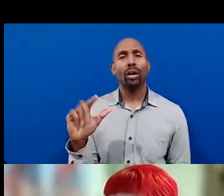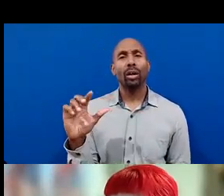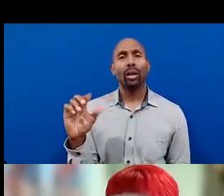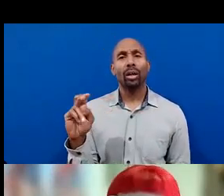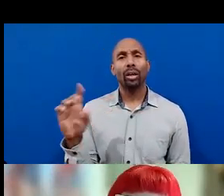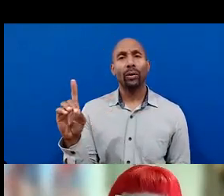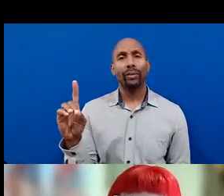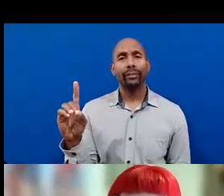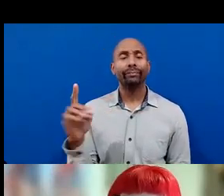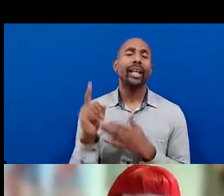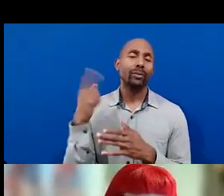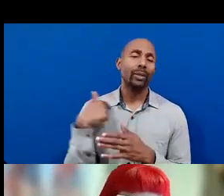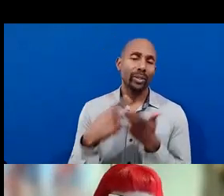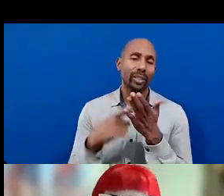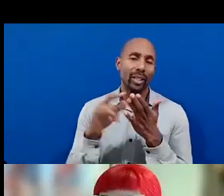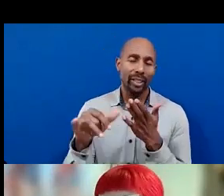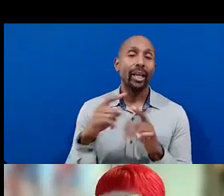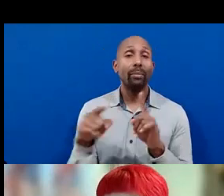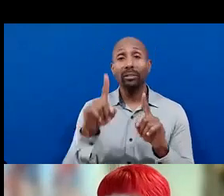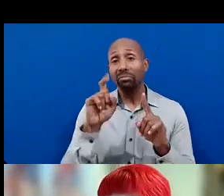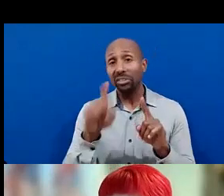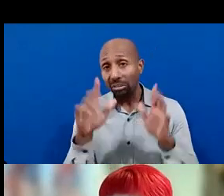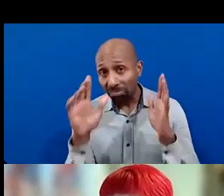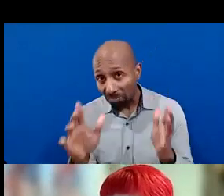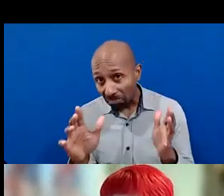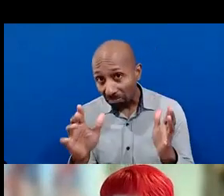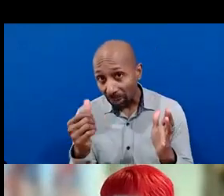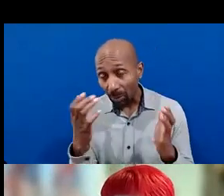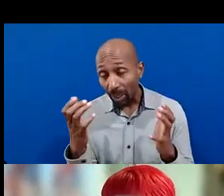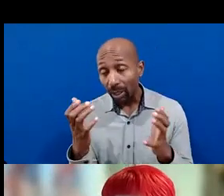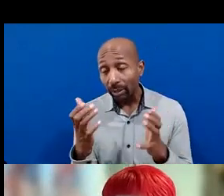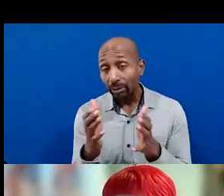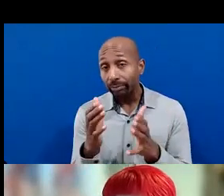if checking in to see if anyone has questions about long COVID.